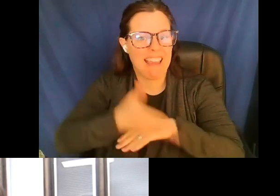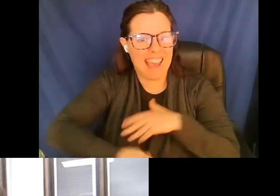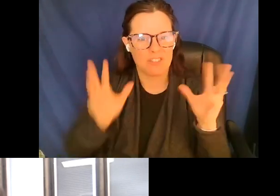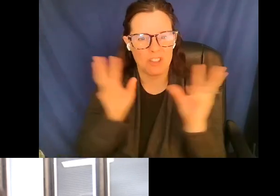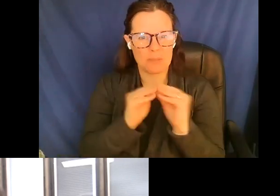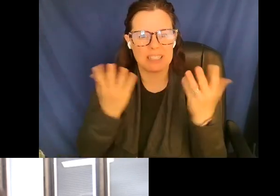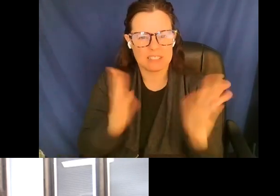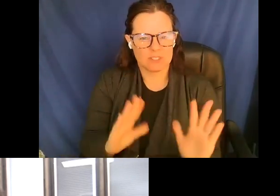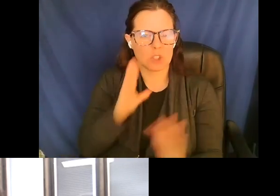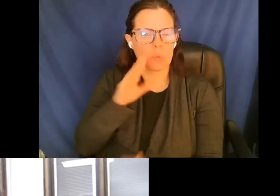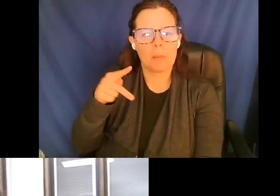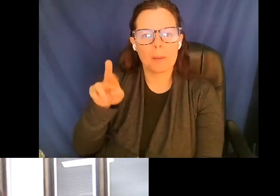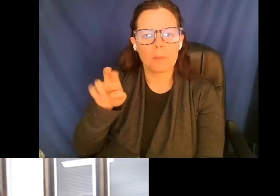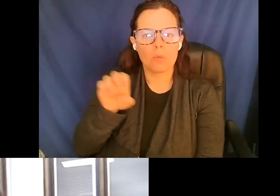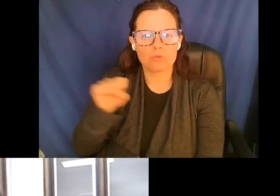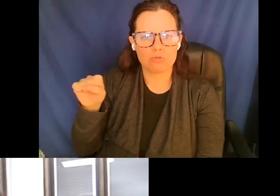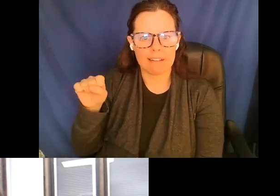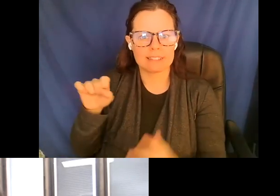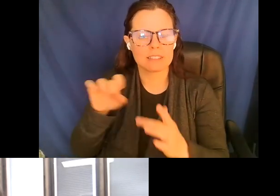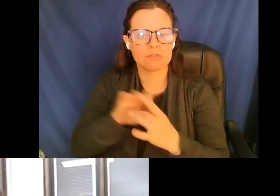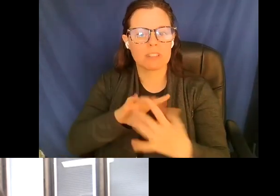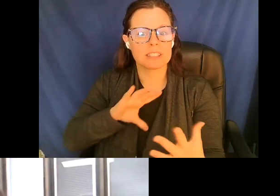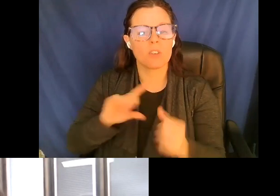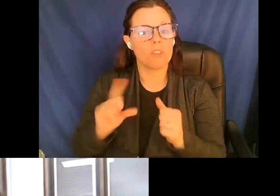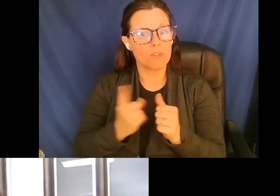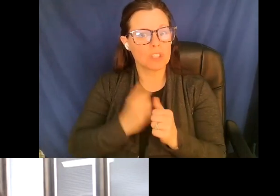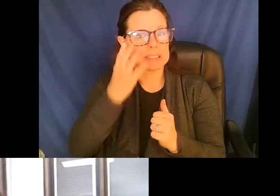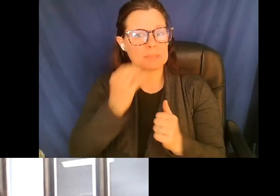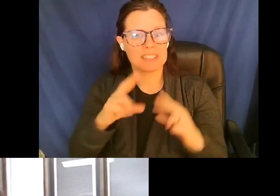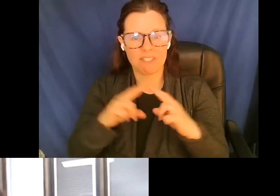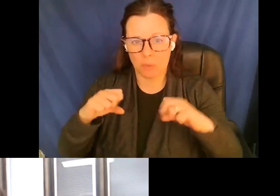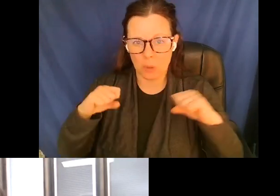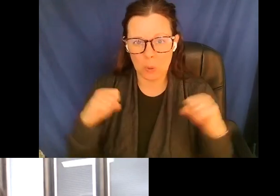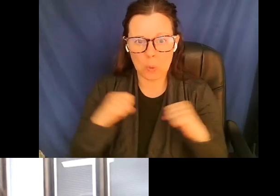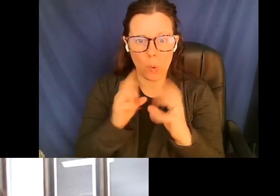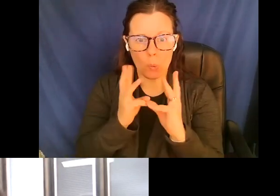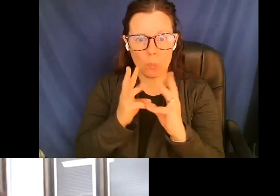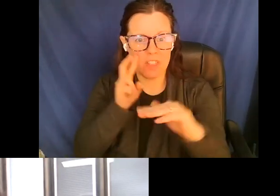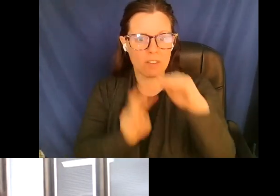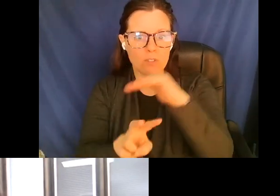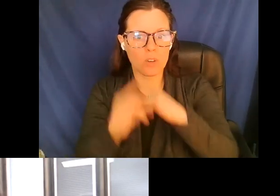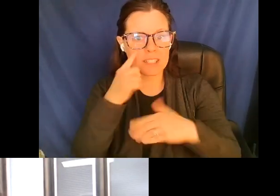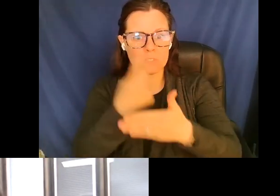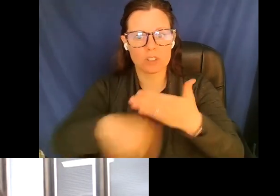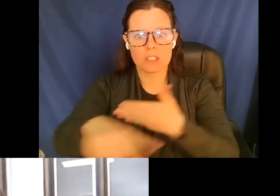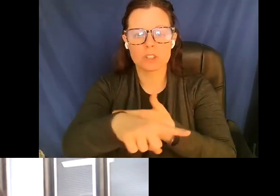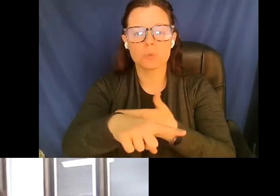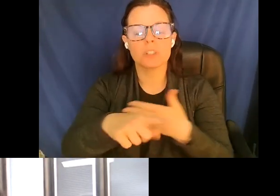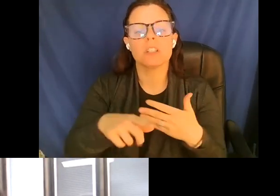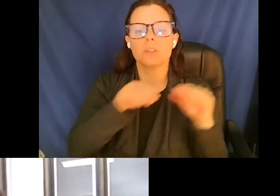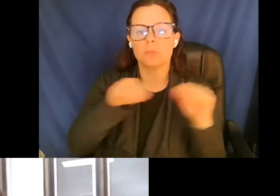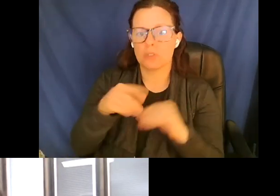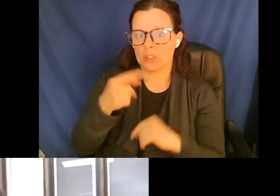press release. So first, because of extremely cold weather forecast for next week, we are moving our